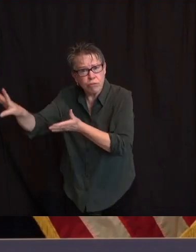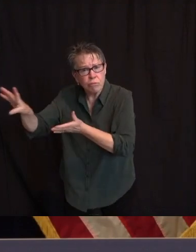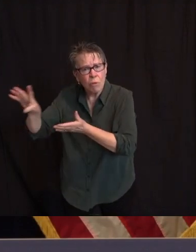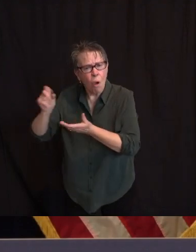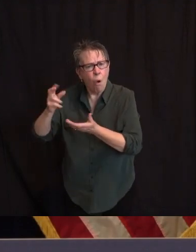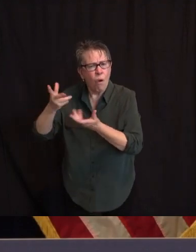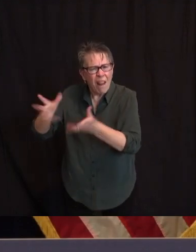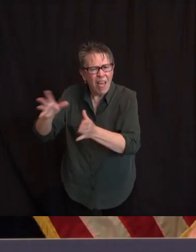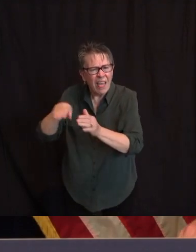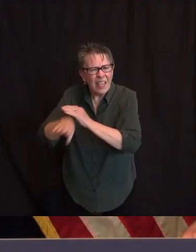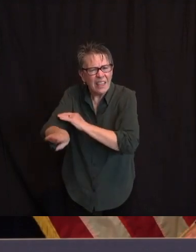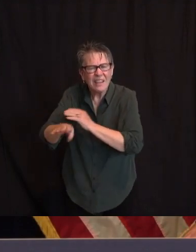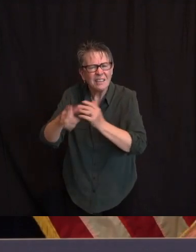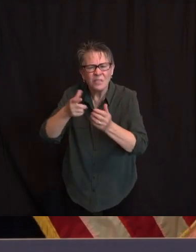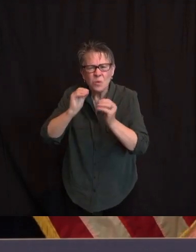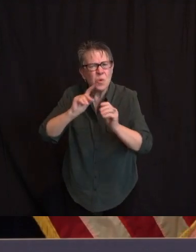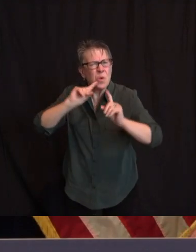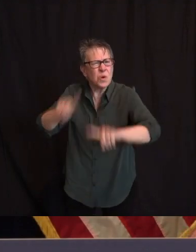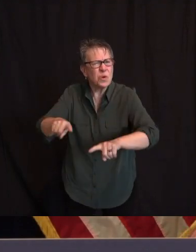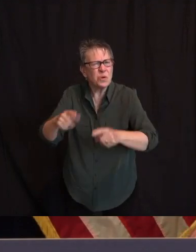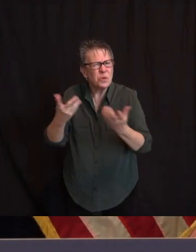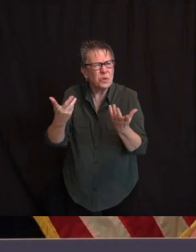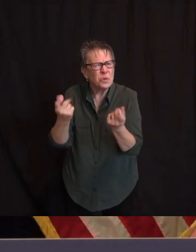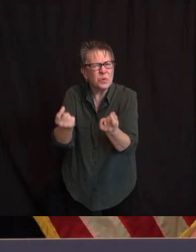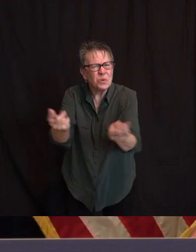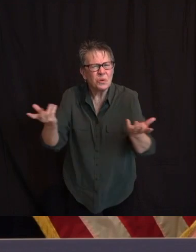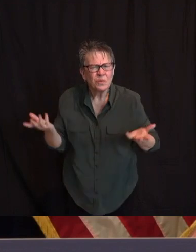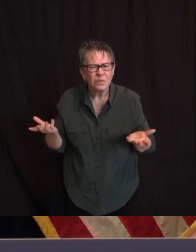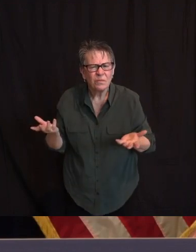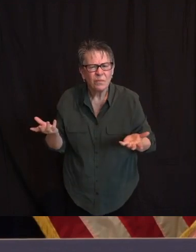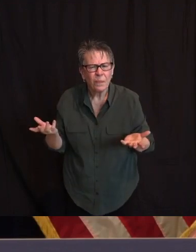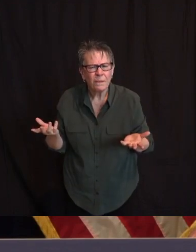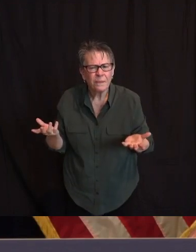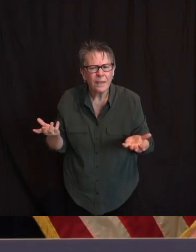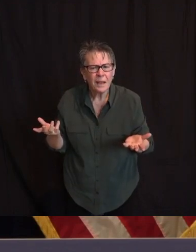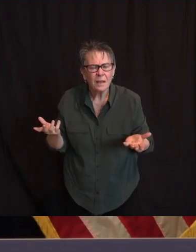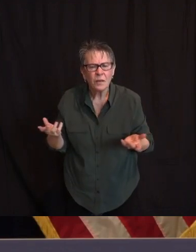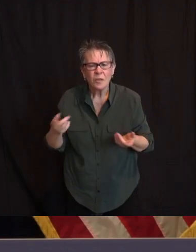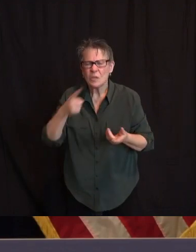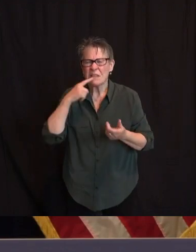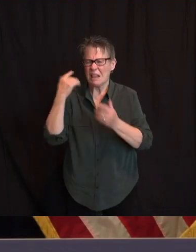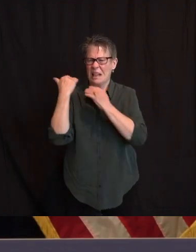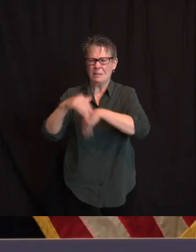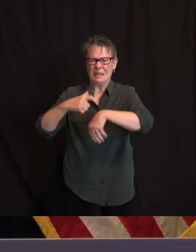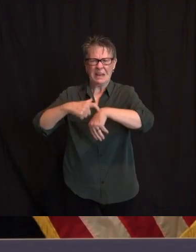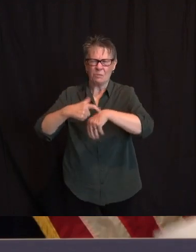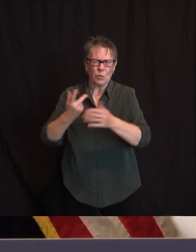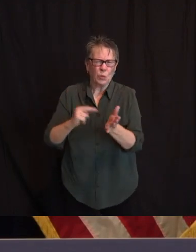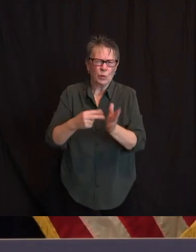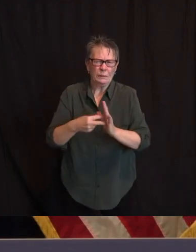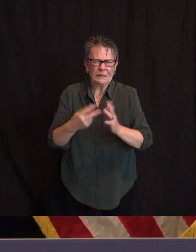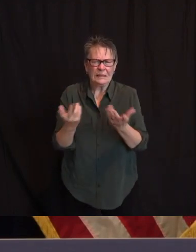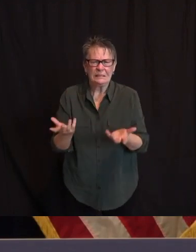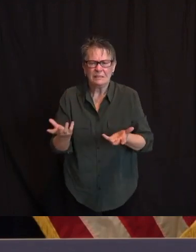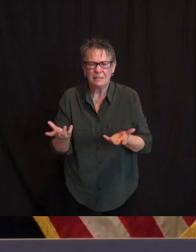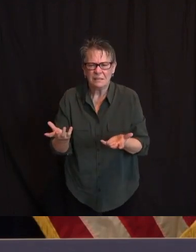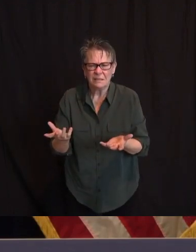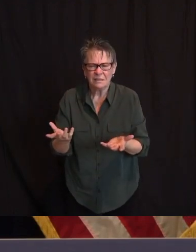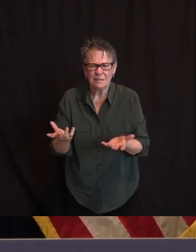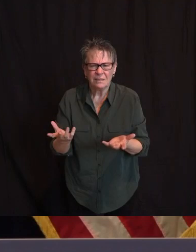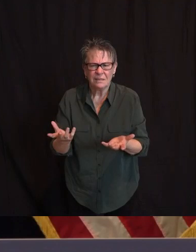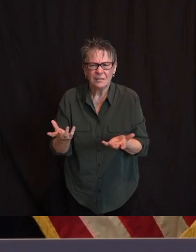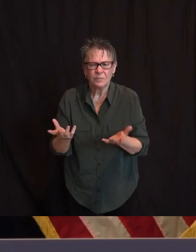you I showed at least the bullet points for the non-essential construction. The same, I'll show you now the bullet points